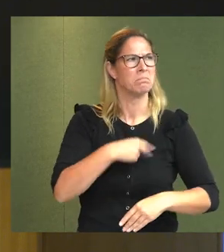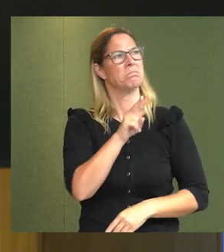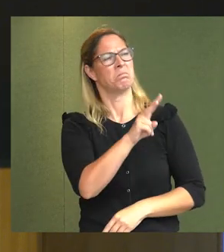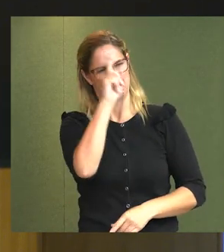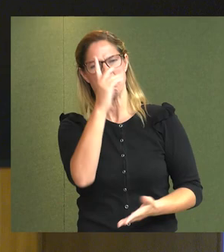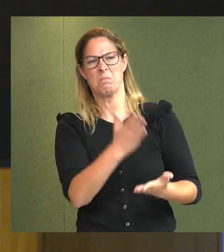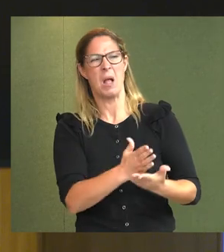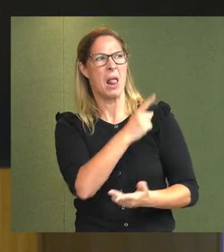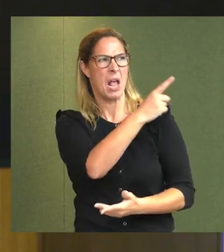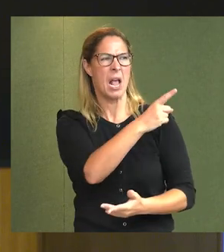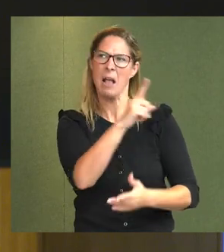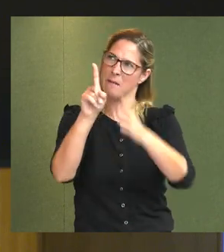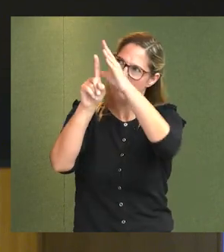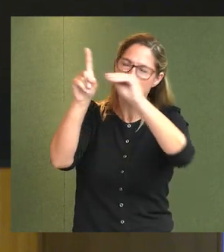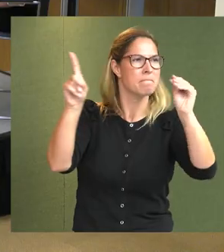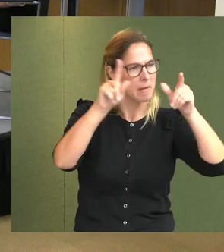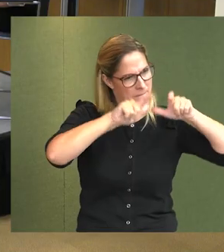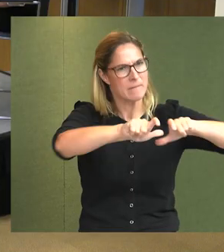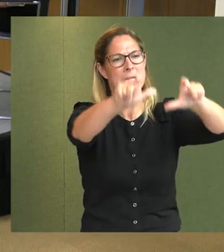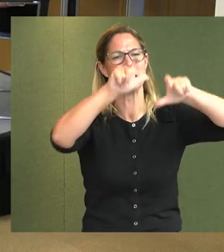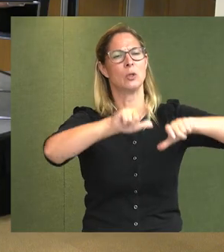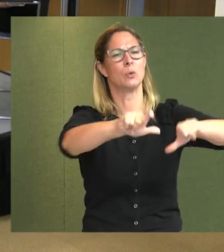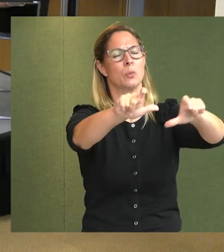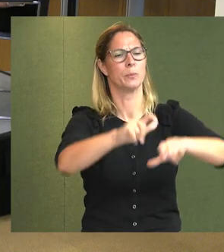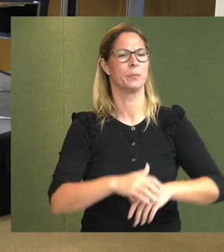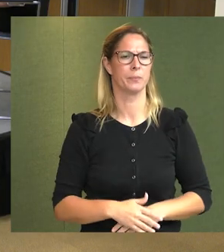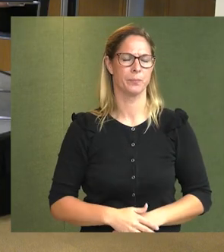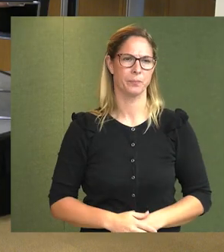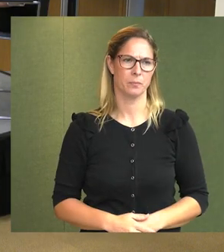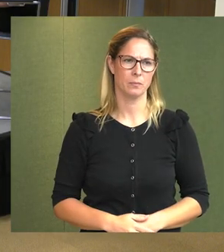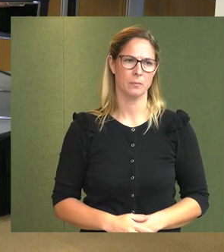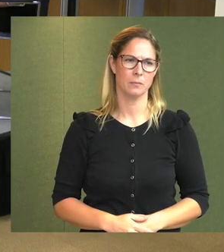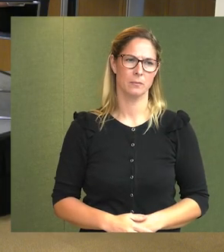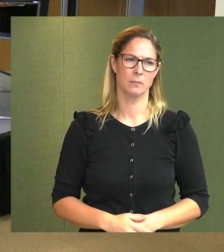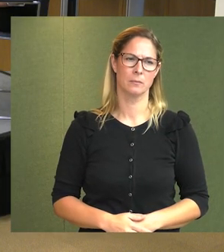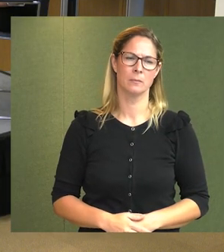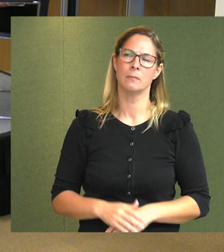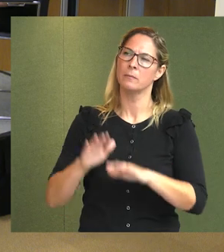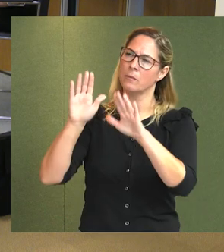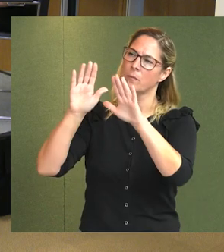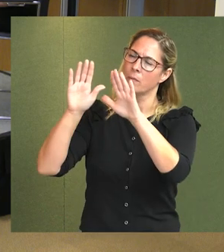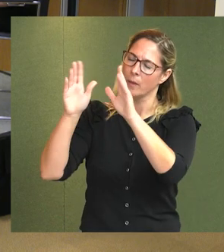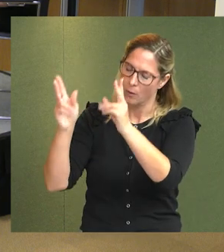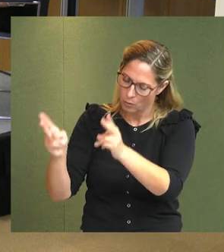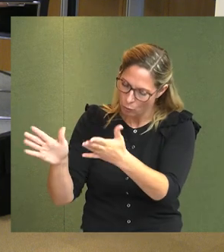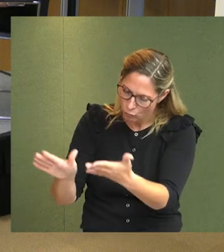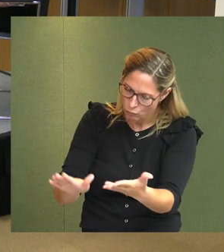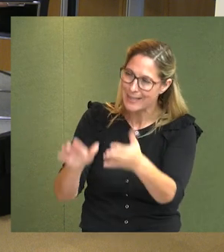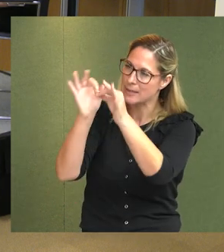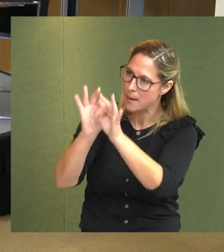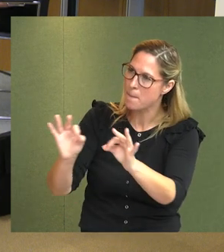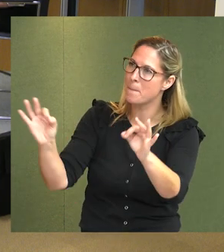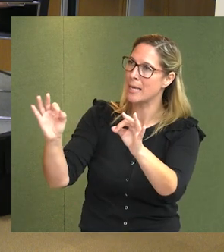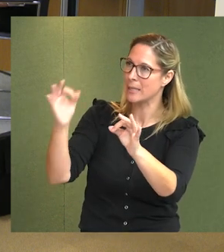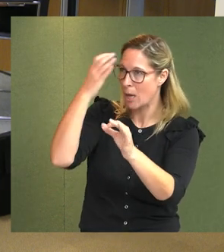example set by his mother. Rest in peace, Queen Elizabeth II.